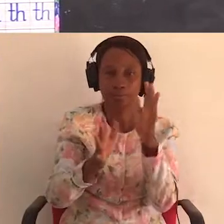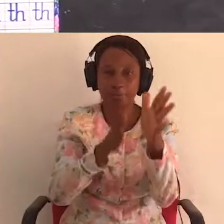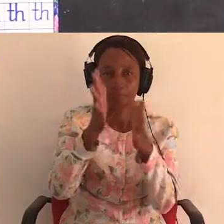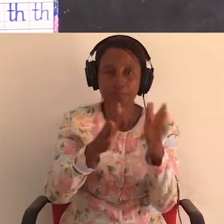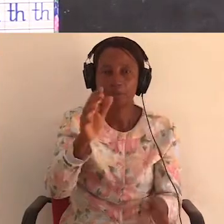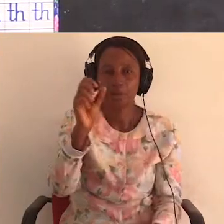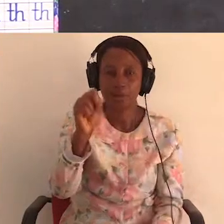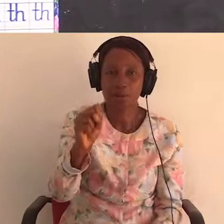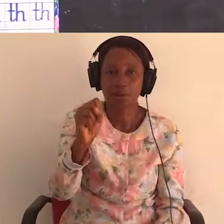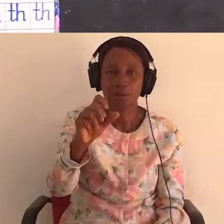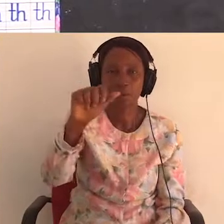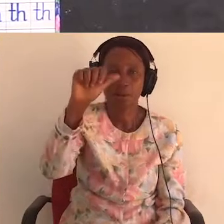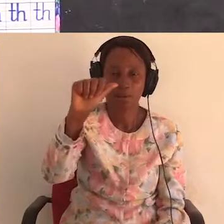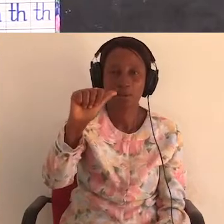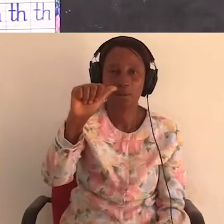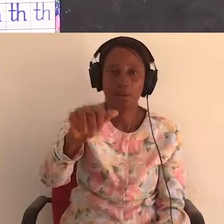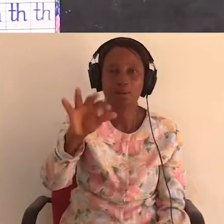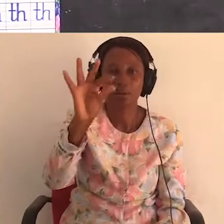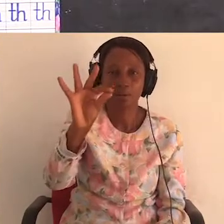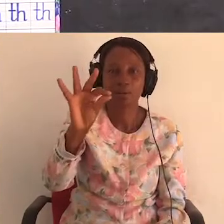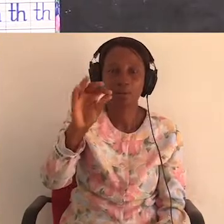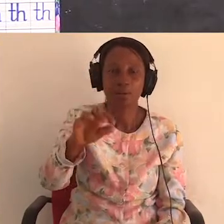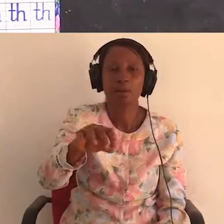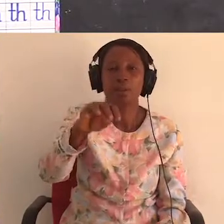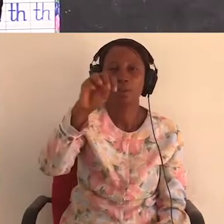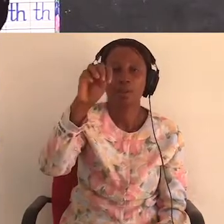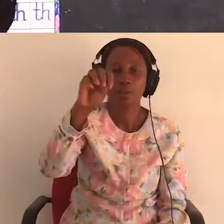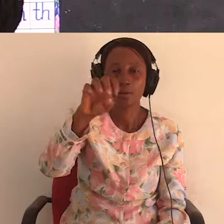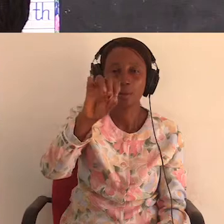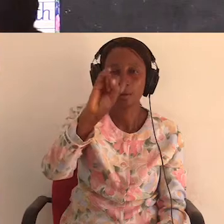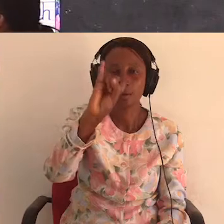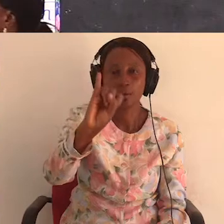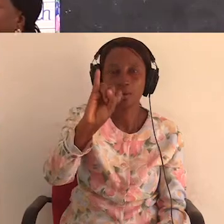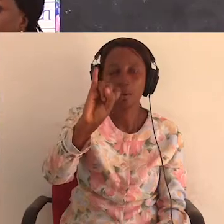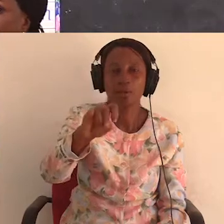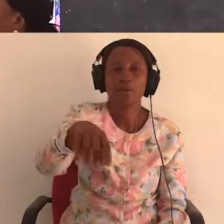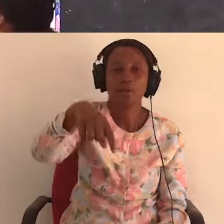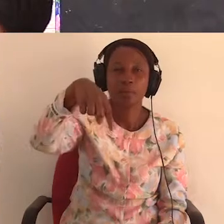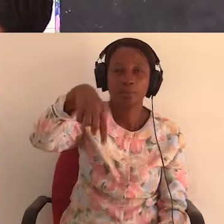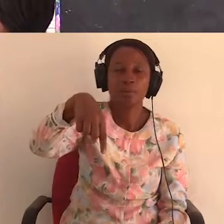A, T, I, P,